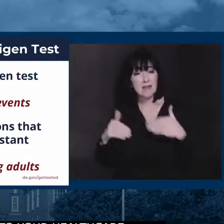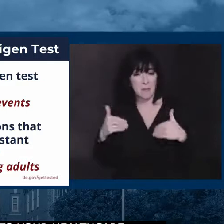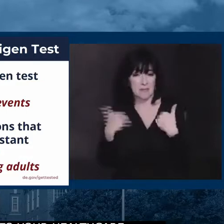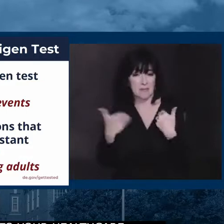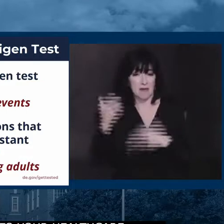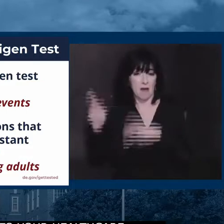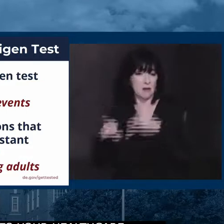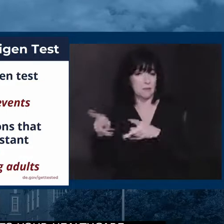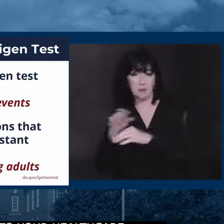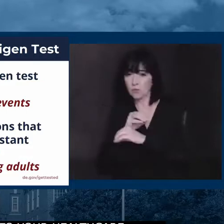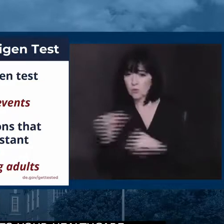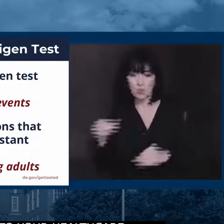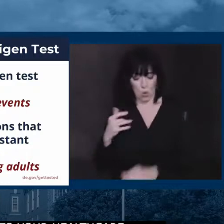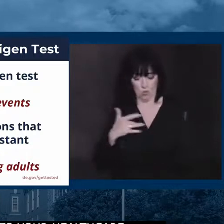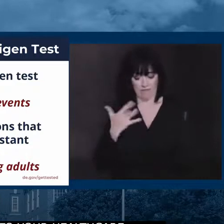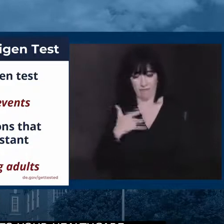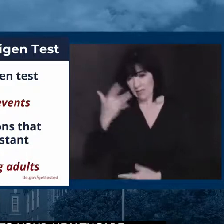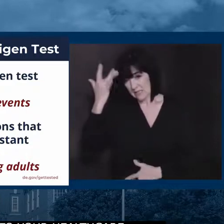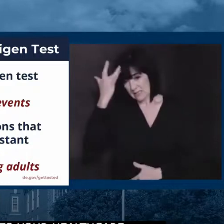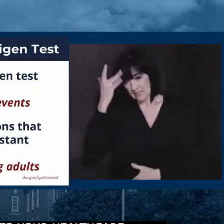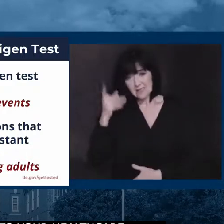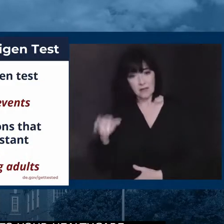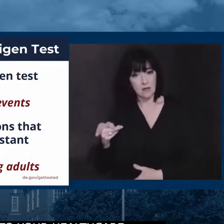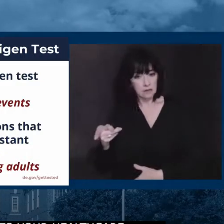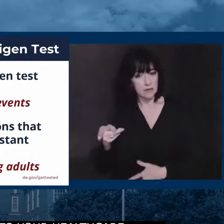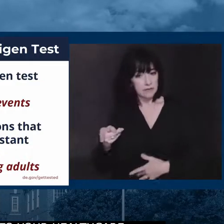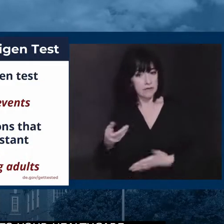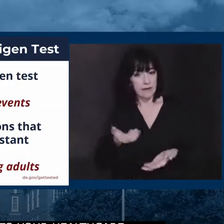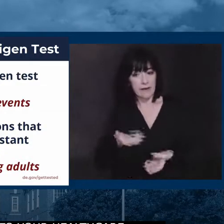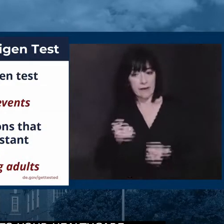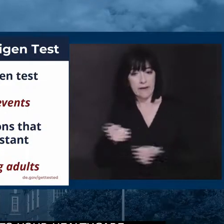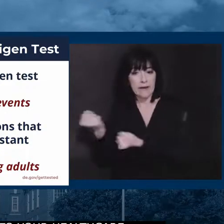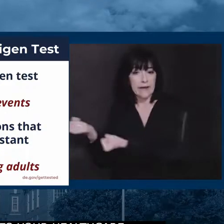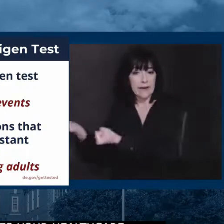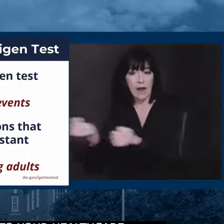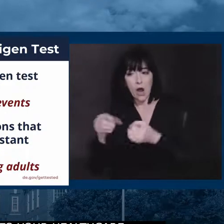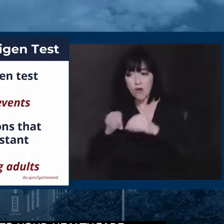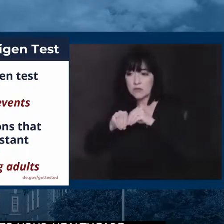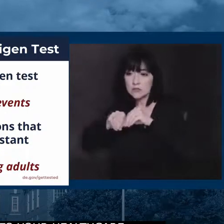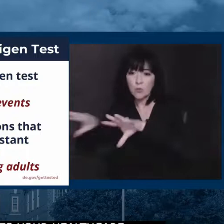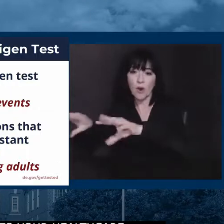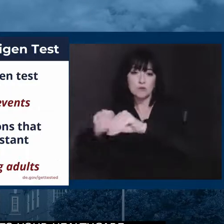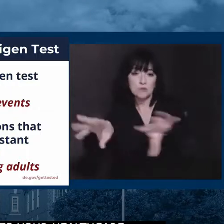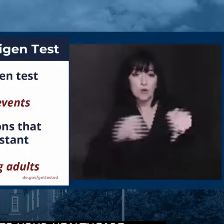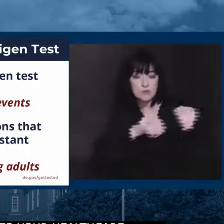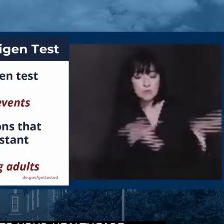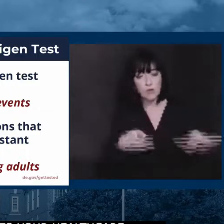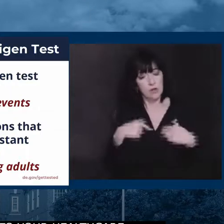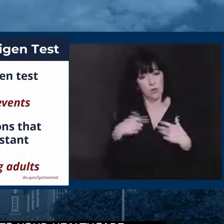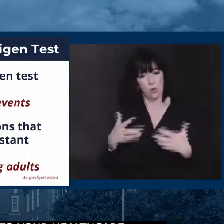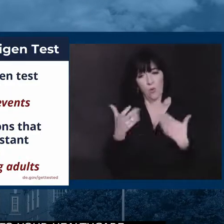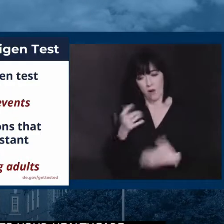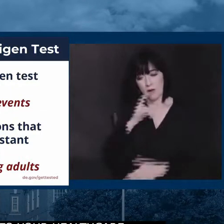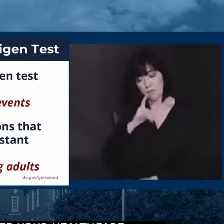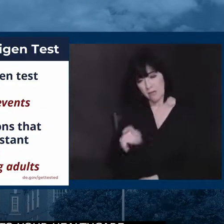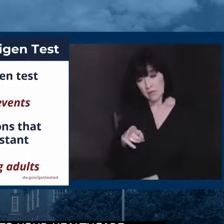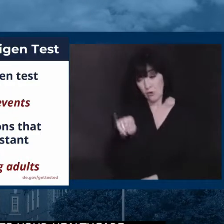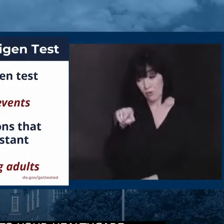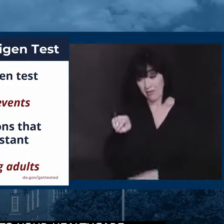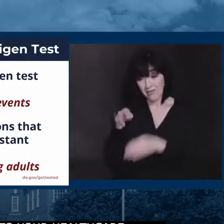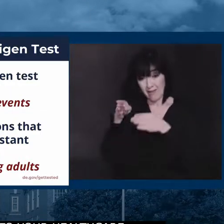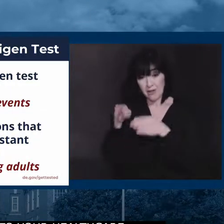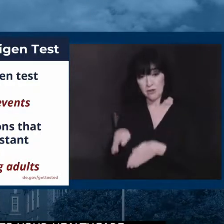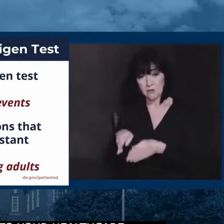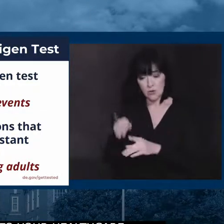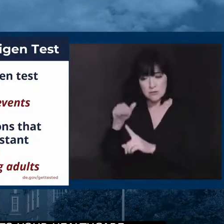thereabouts, that may be carrying this, giving it to family and friends. So we want to make sure we're able to turn around and give them guidance as soon as